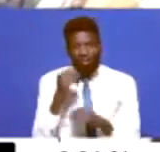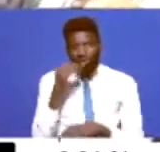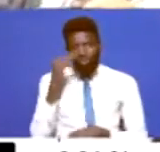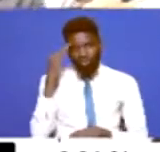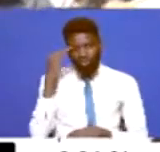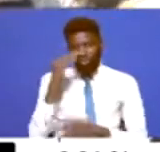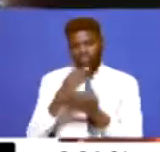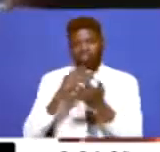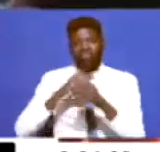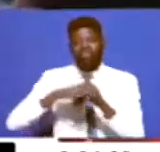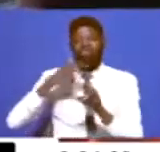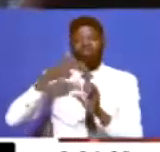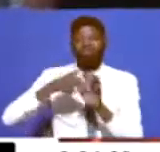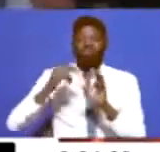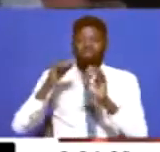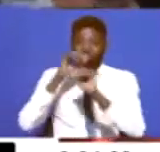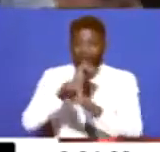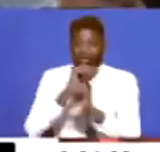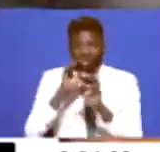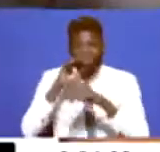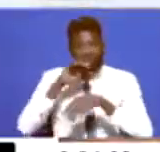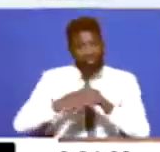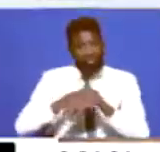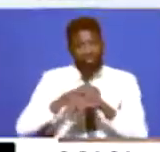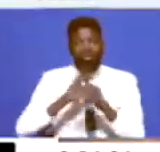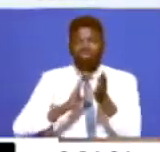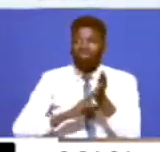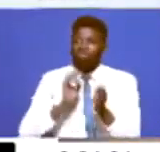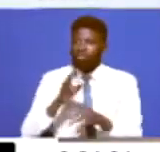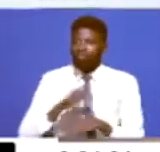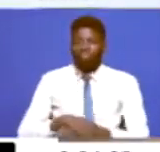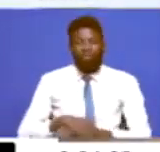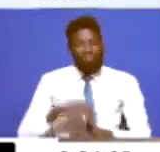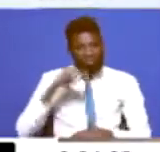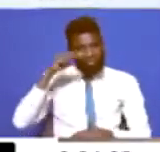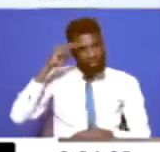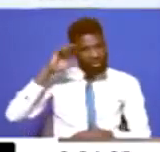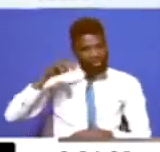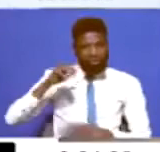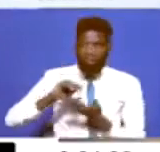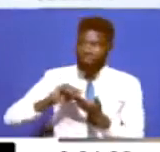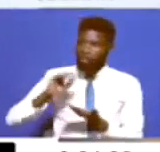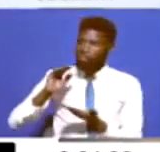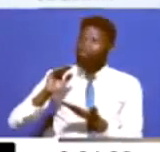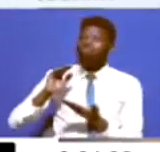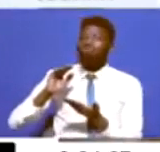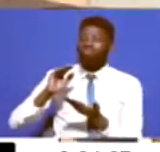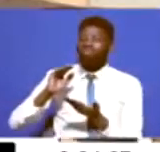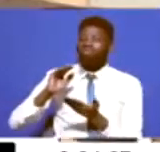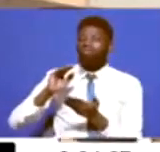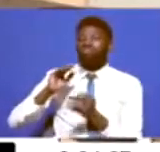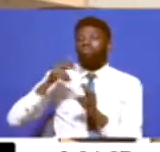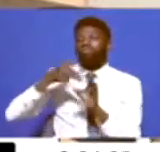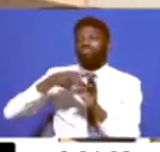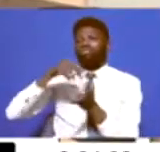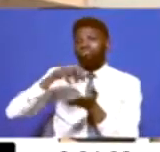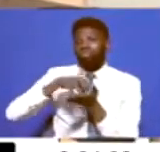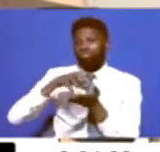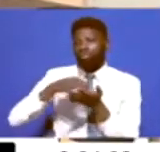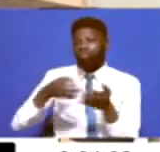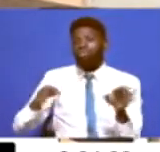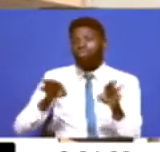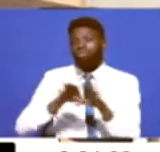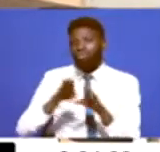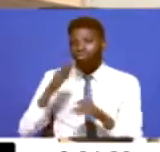ikipatikana yako bei ghali sana. And in Mandera town, most of the service stations are now threatening to close as motorists have resolved to purchase of